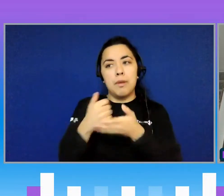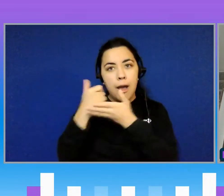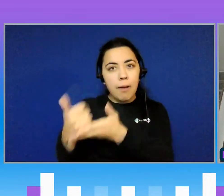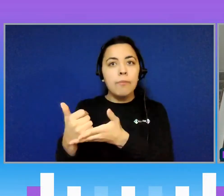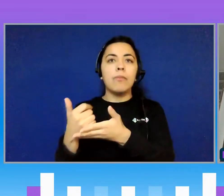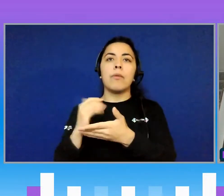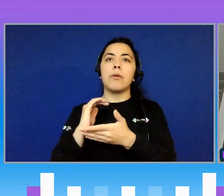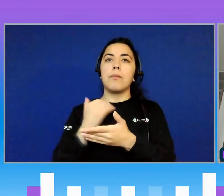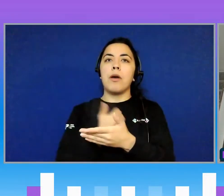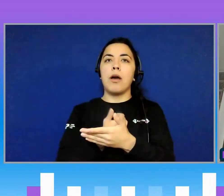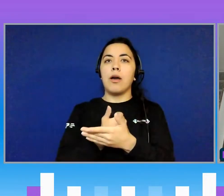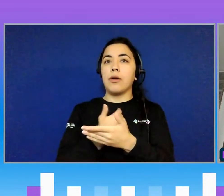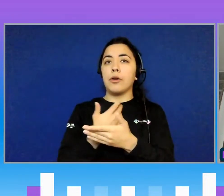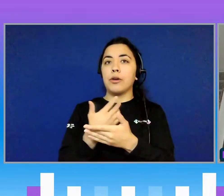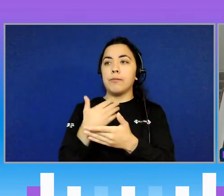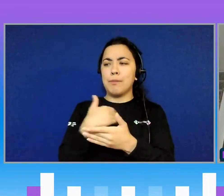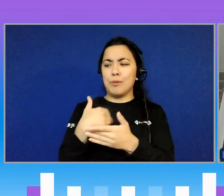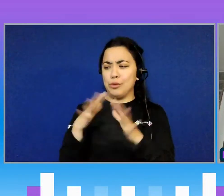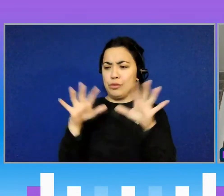members, over